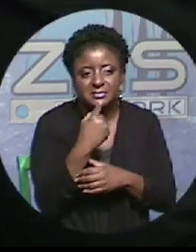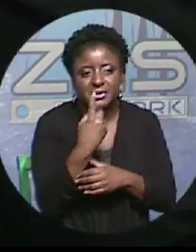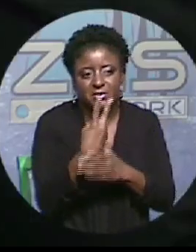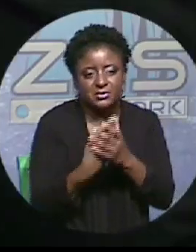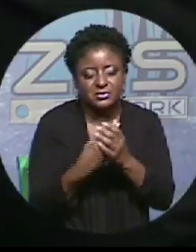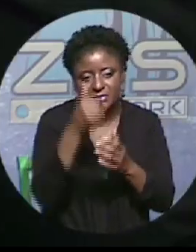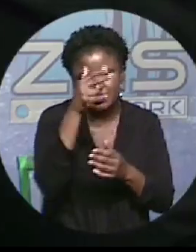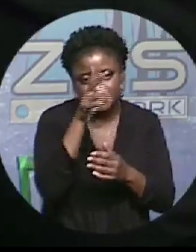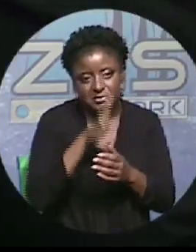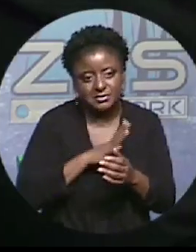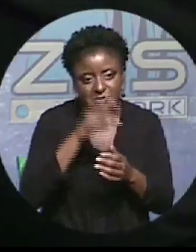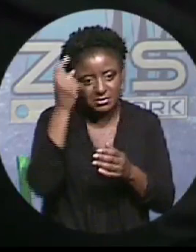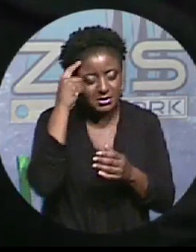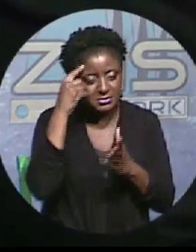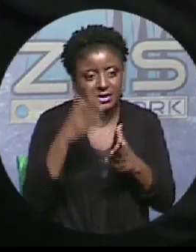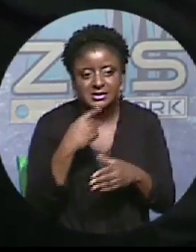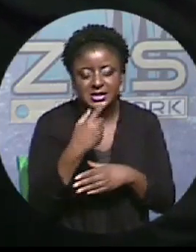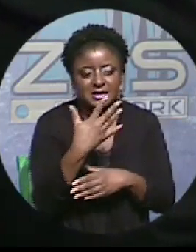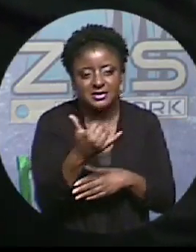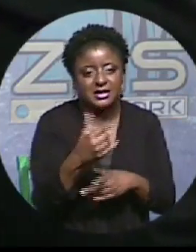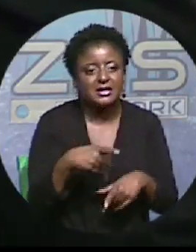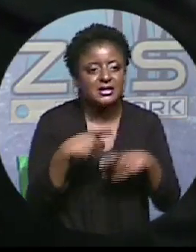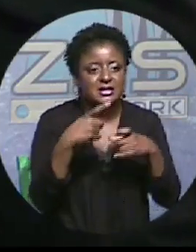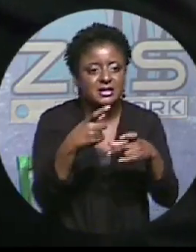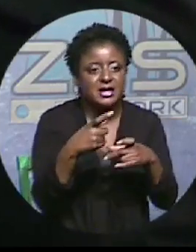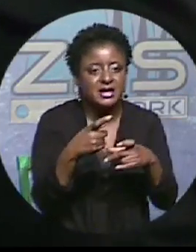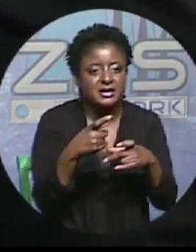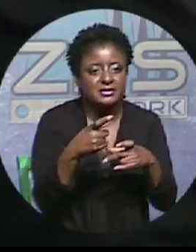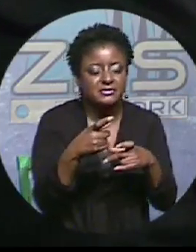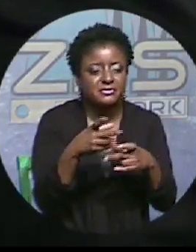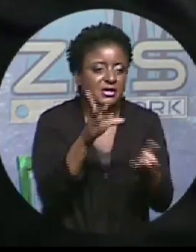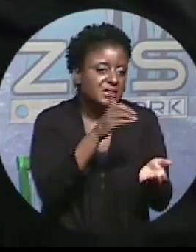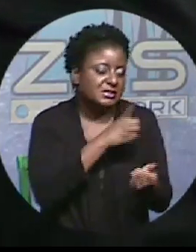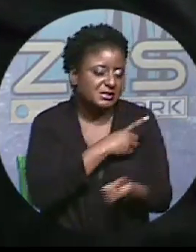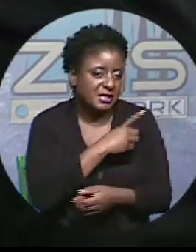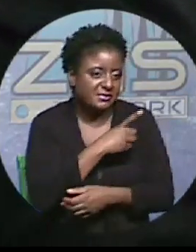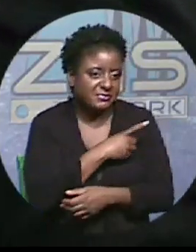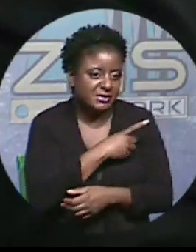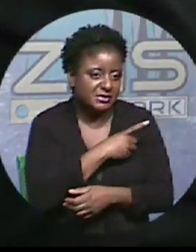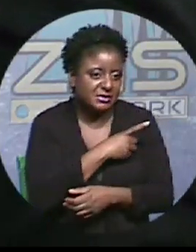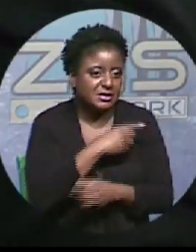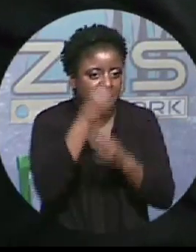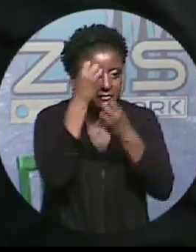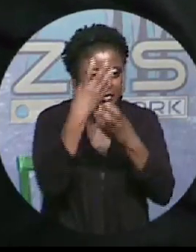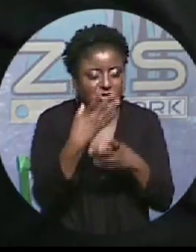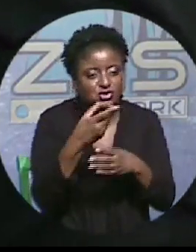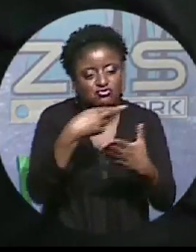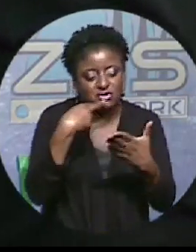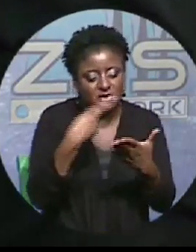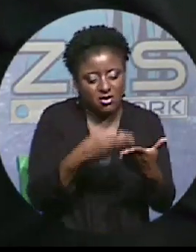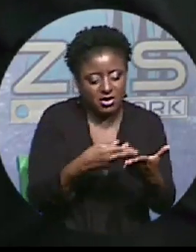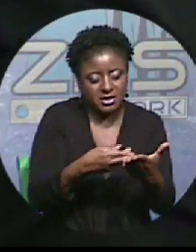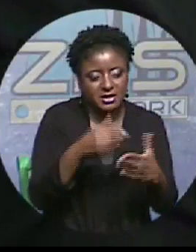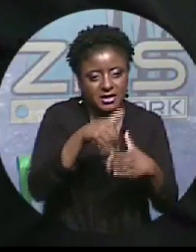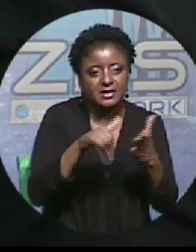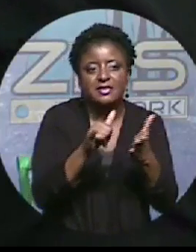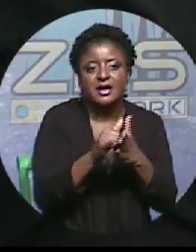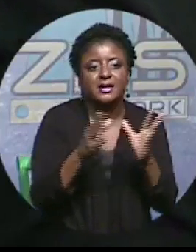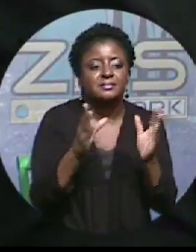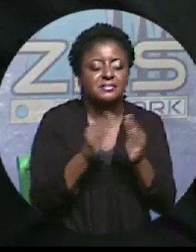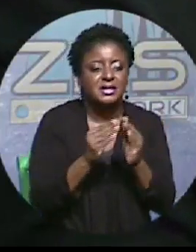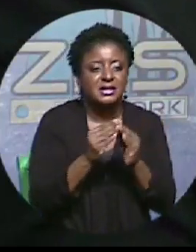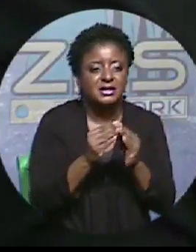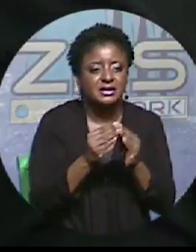he would discuss with the Prime Minister. He suggested Bacon's team may do anything to get what they want, Nygard may need their help, and was